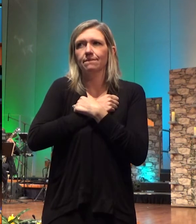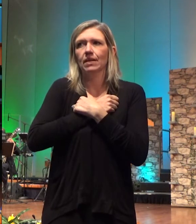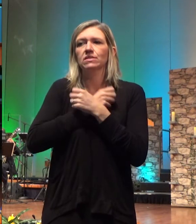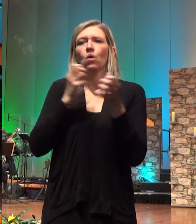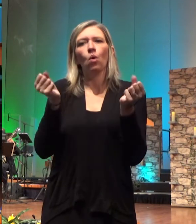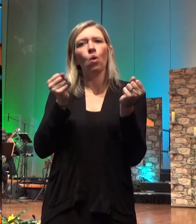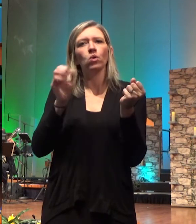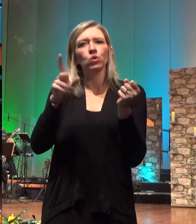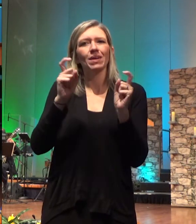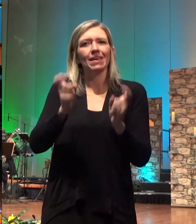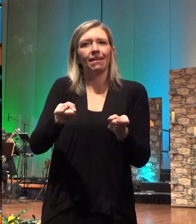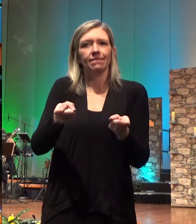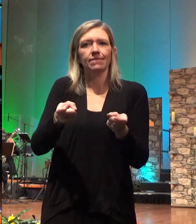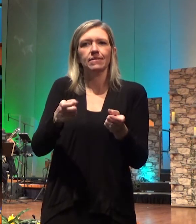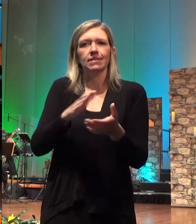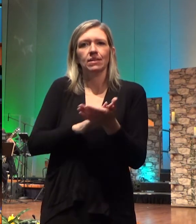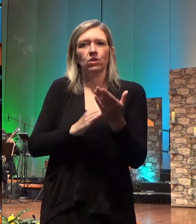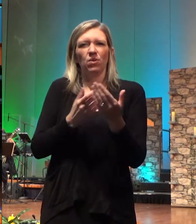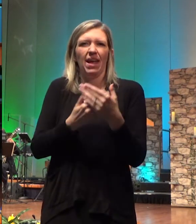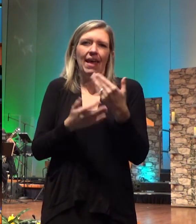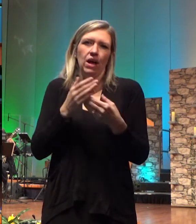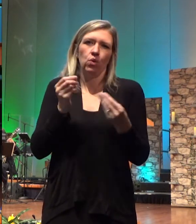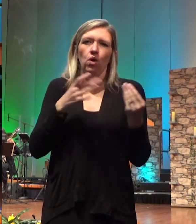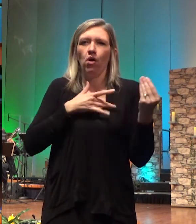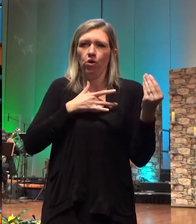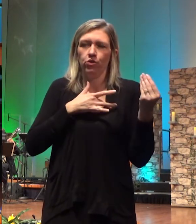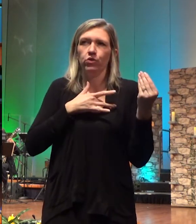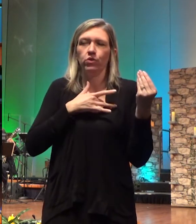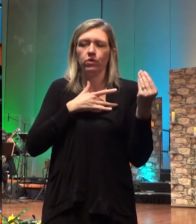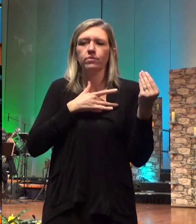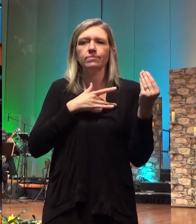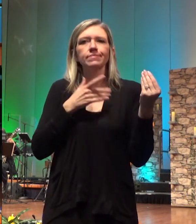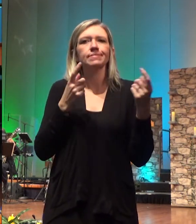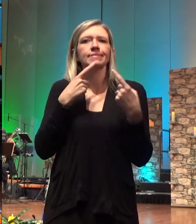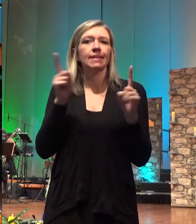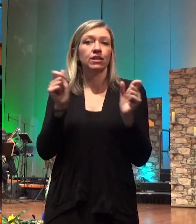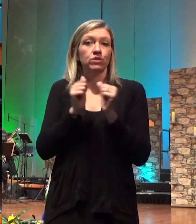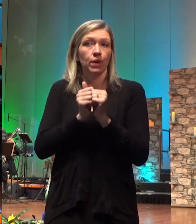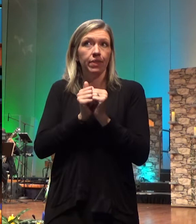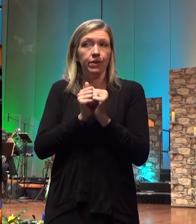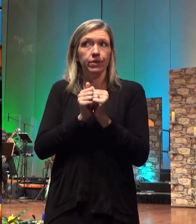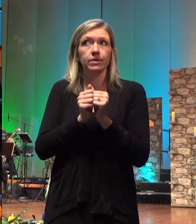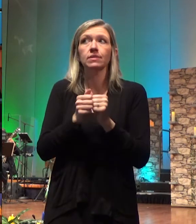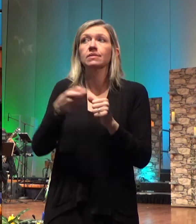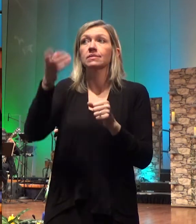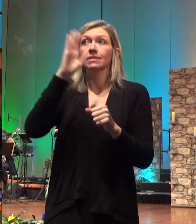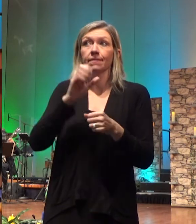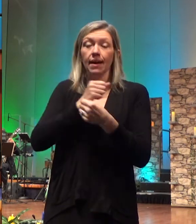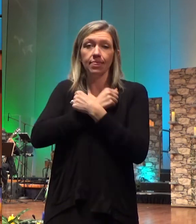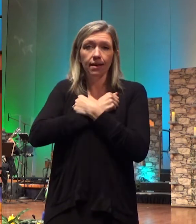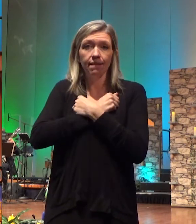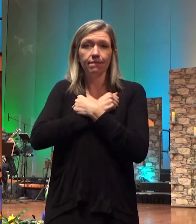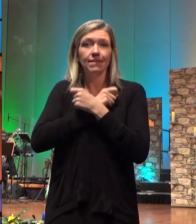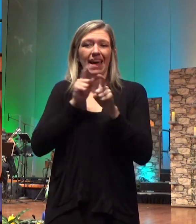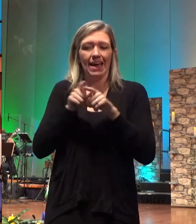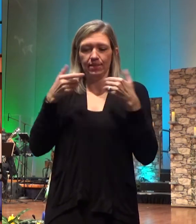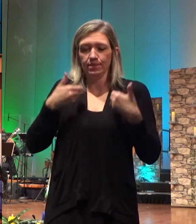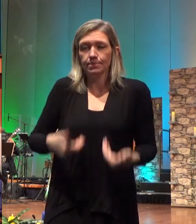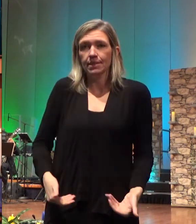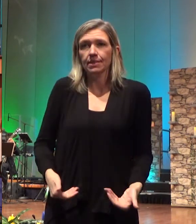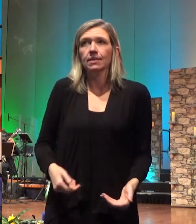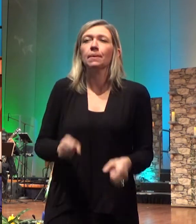hold that gift or tithe in your hand or in your heart, and let's declare together. Divine love, as